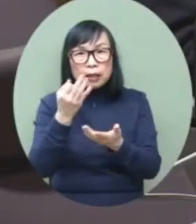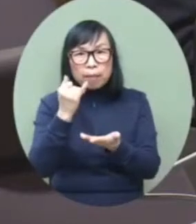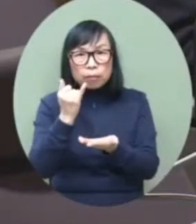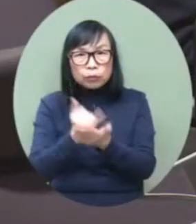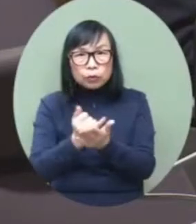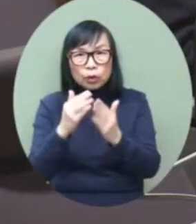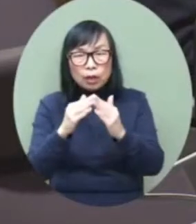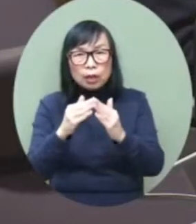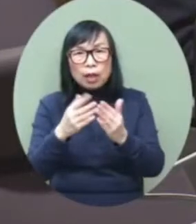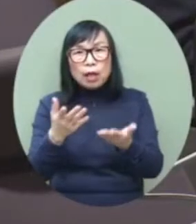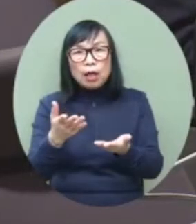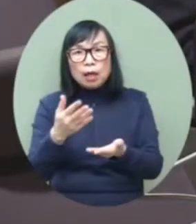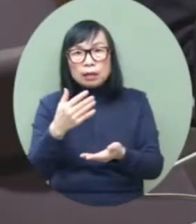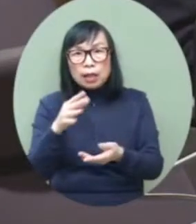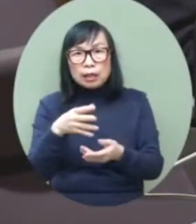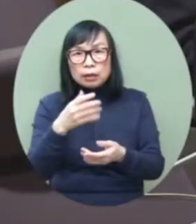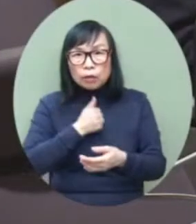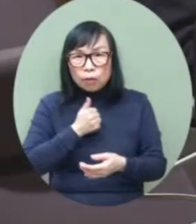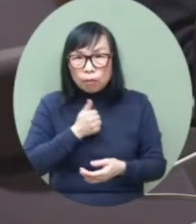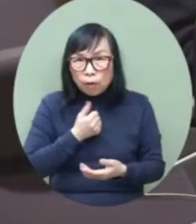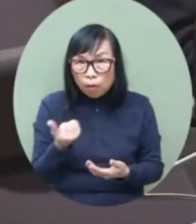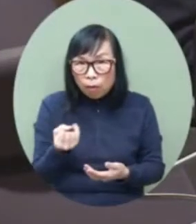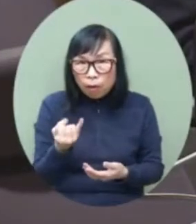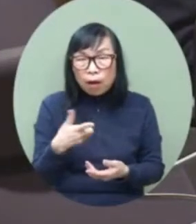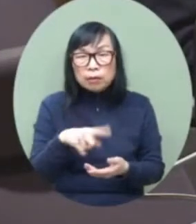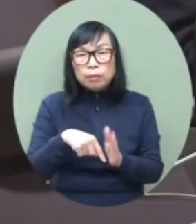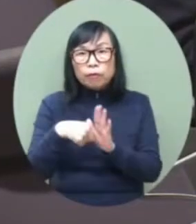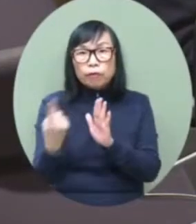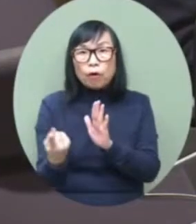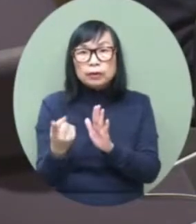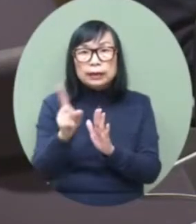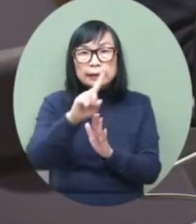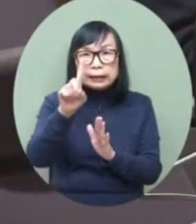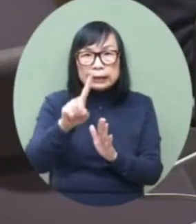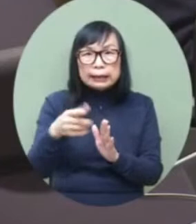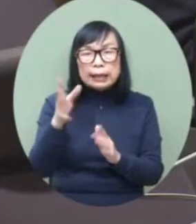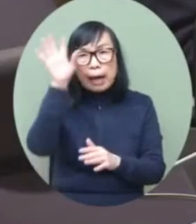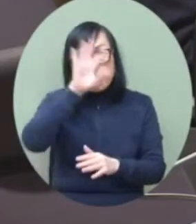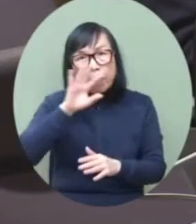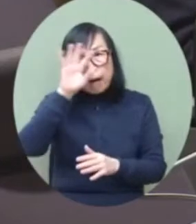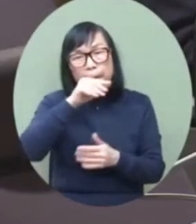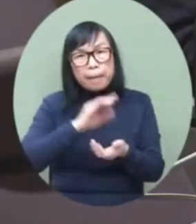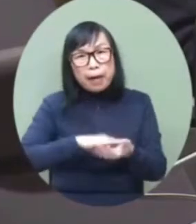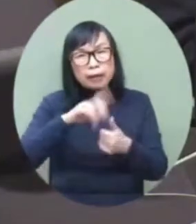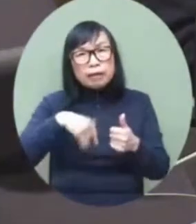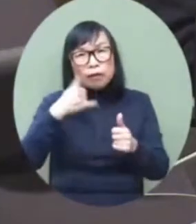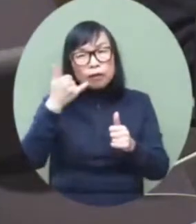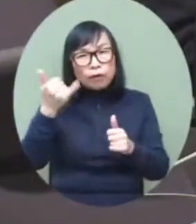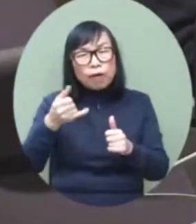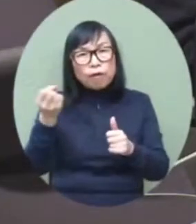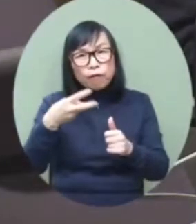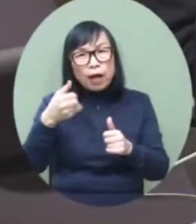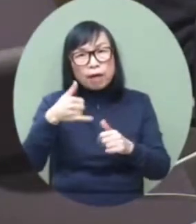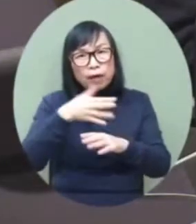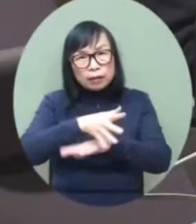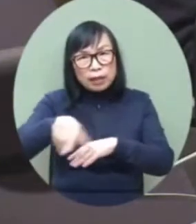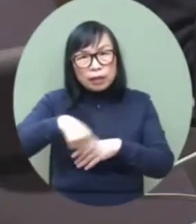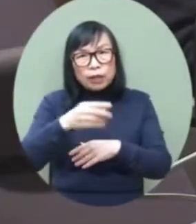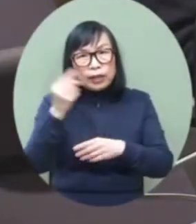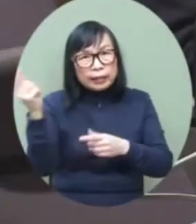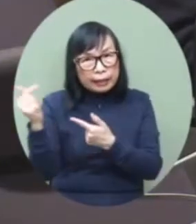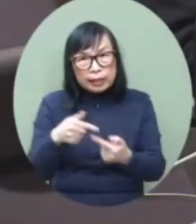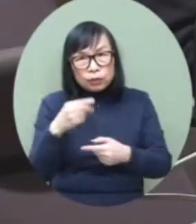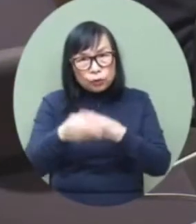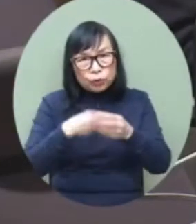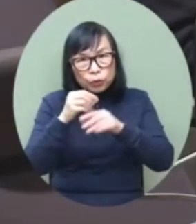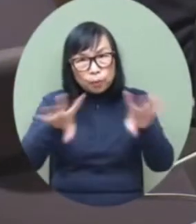mass testing without any lockdown. Will this be good enough? How can you make sure that the silent